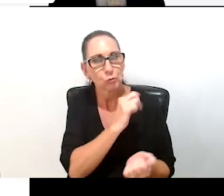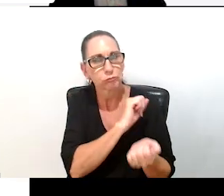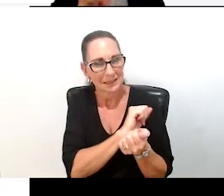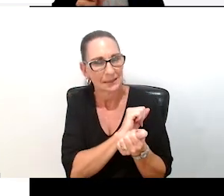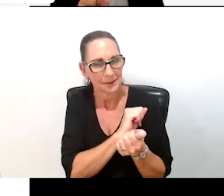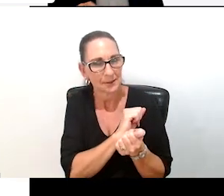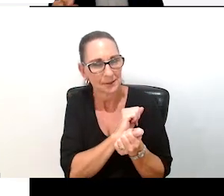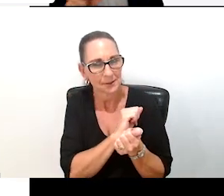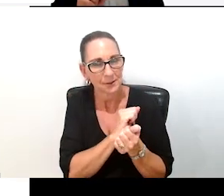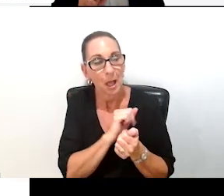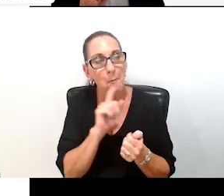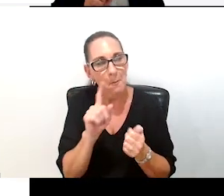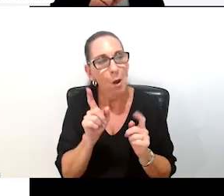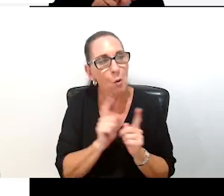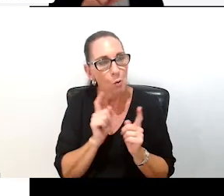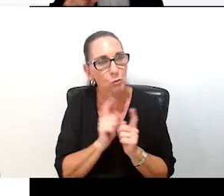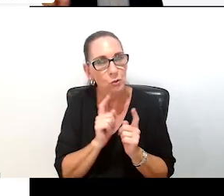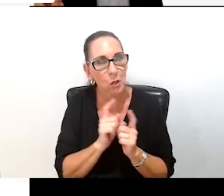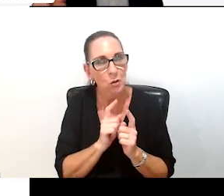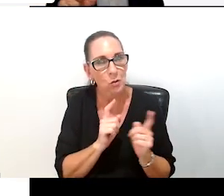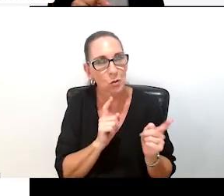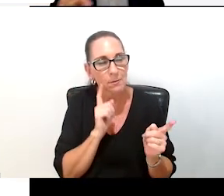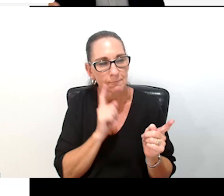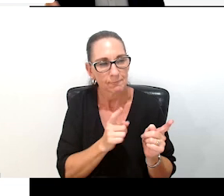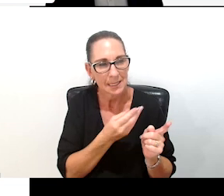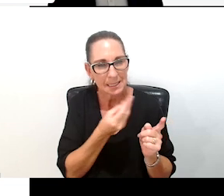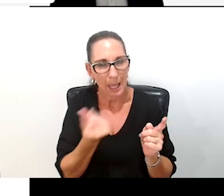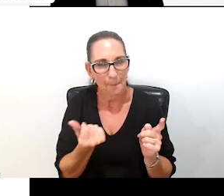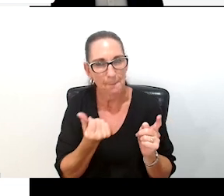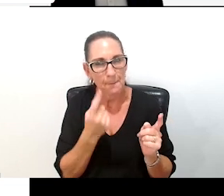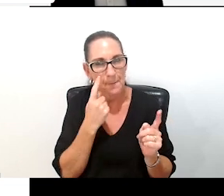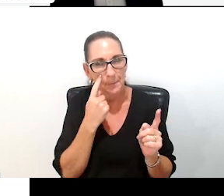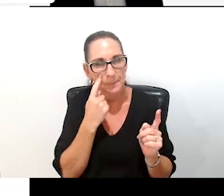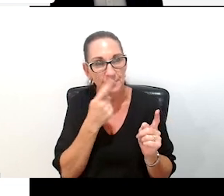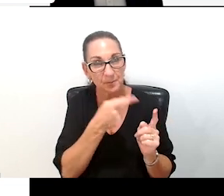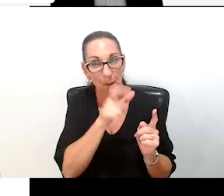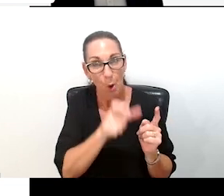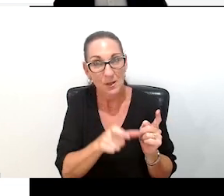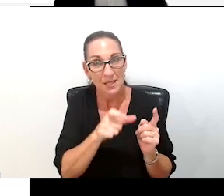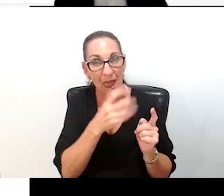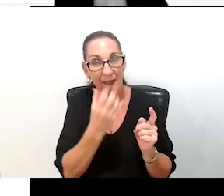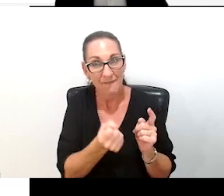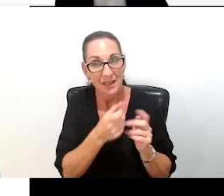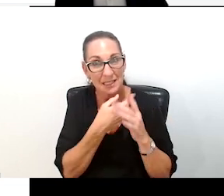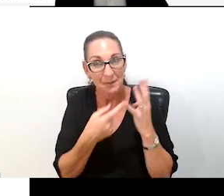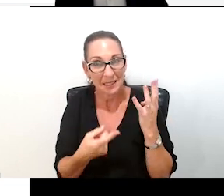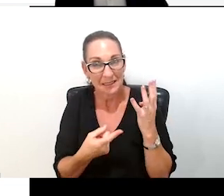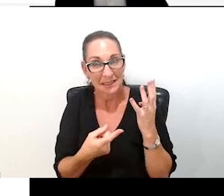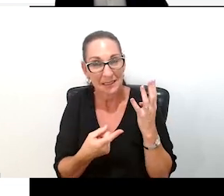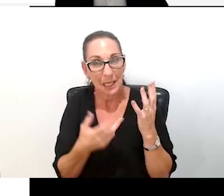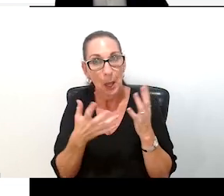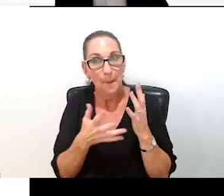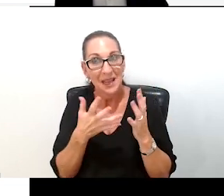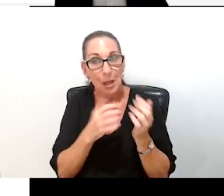substantially. But we also saw that some of the identification of whether the person had disability didn't follow them once they left